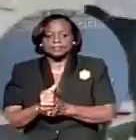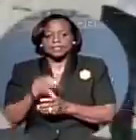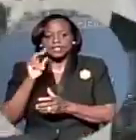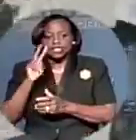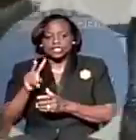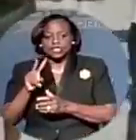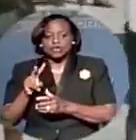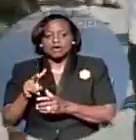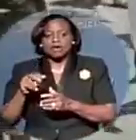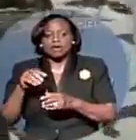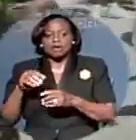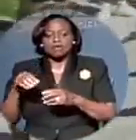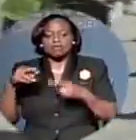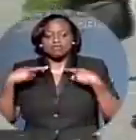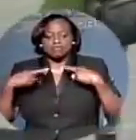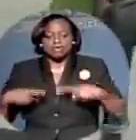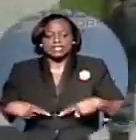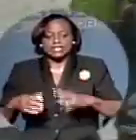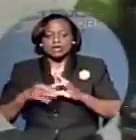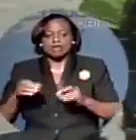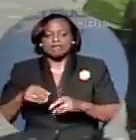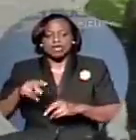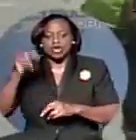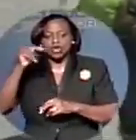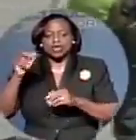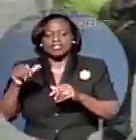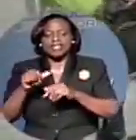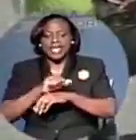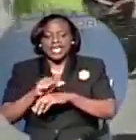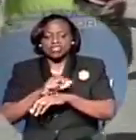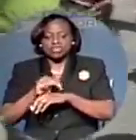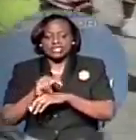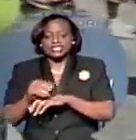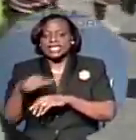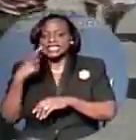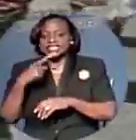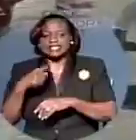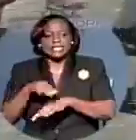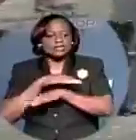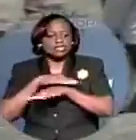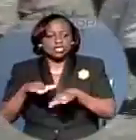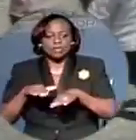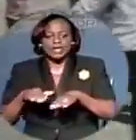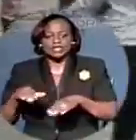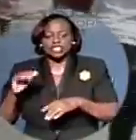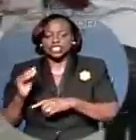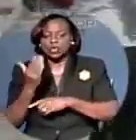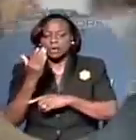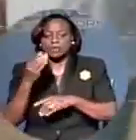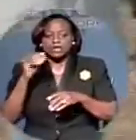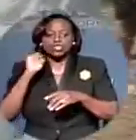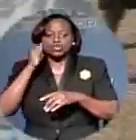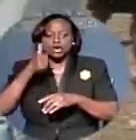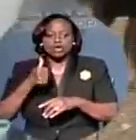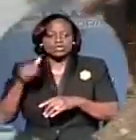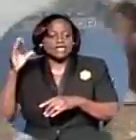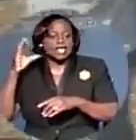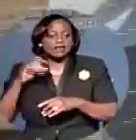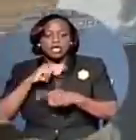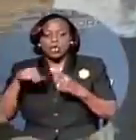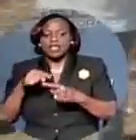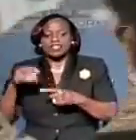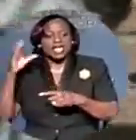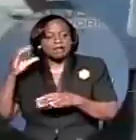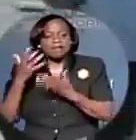mainly residents of North Andros and F&M supporters, that they do not plan to show up at tomorrow's hearing. When the hearing reconvenes on Friday,